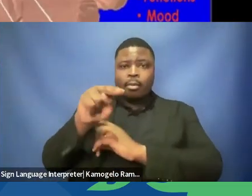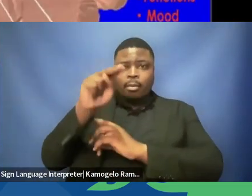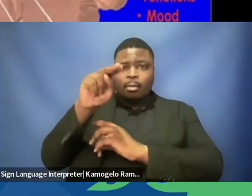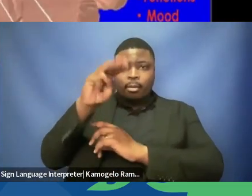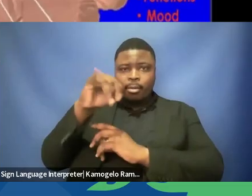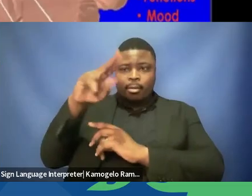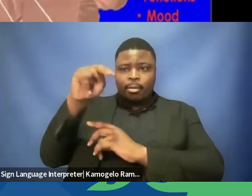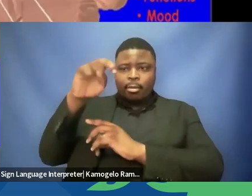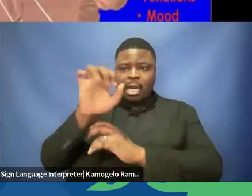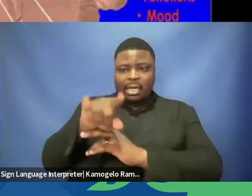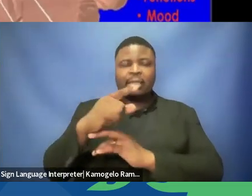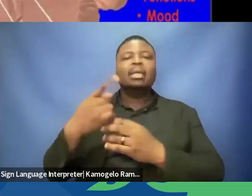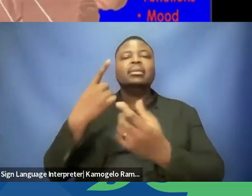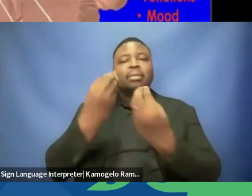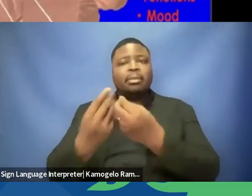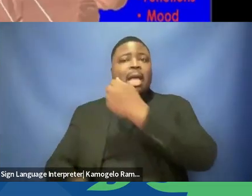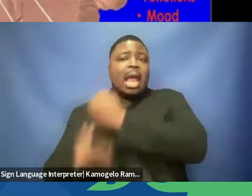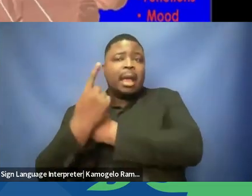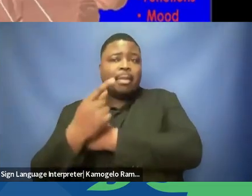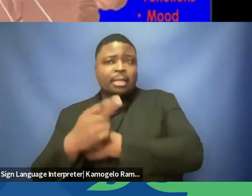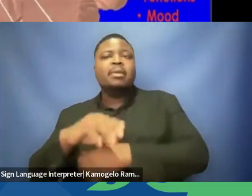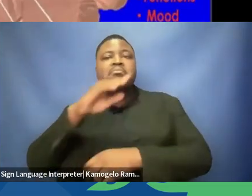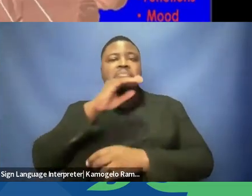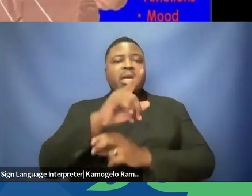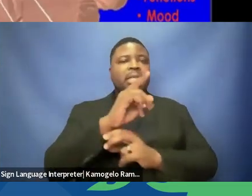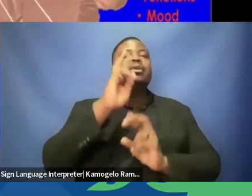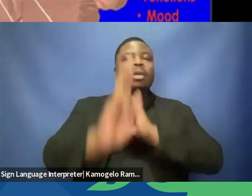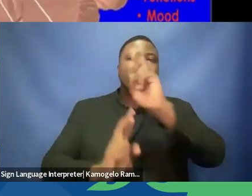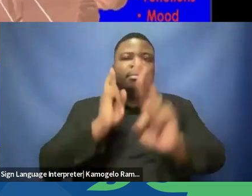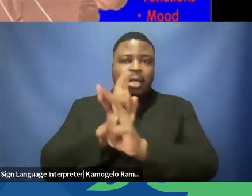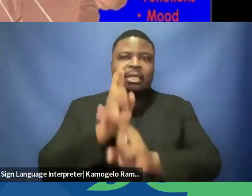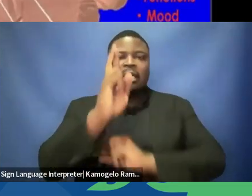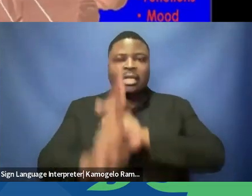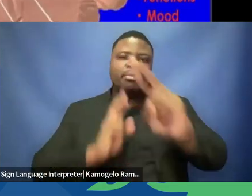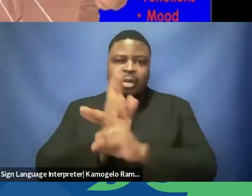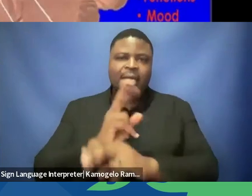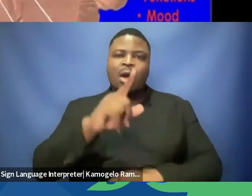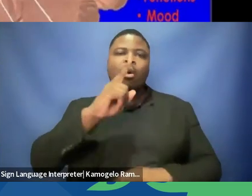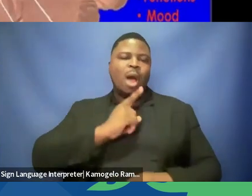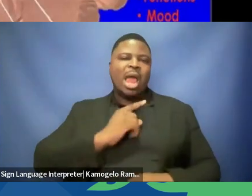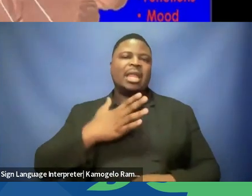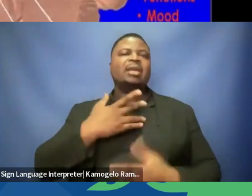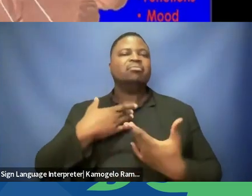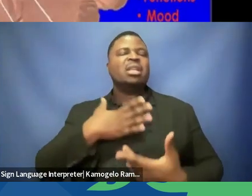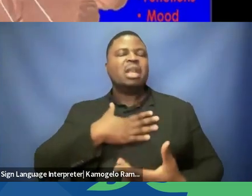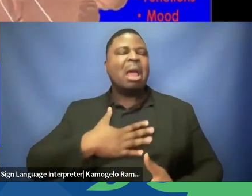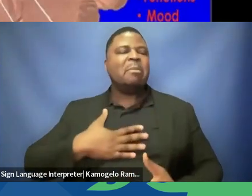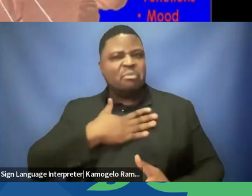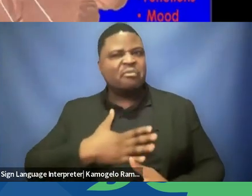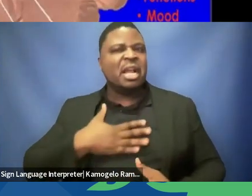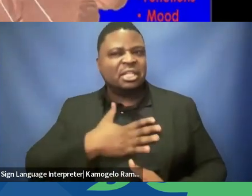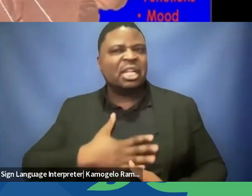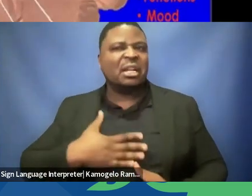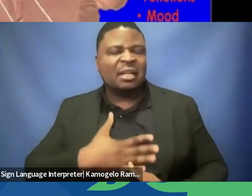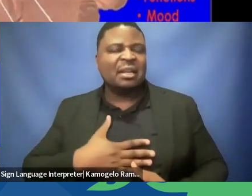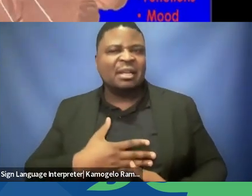this in mentally unstable people. Is also a pleasure hormone. It's motor function. It